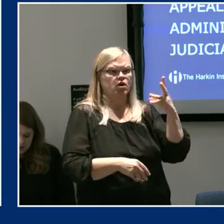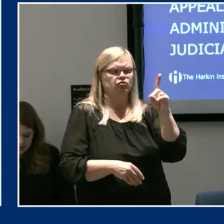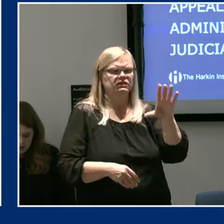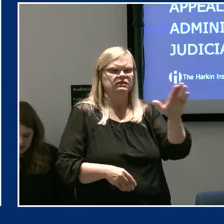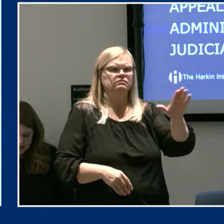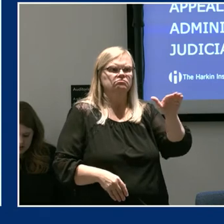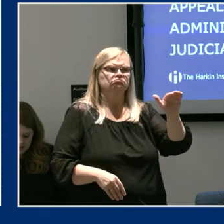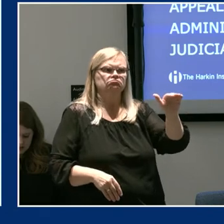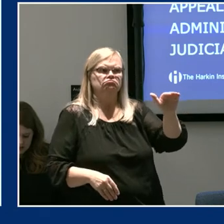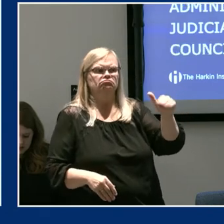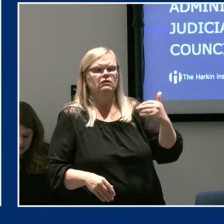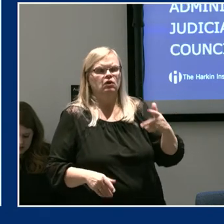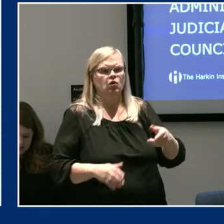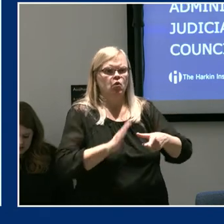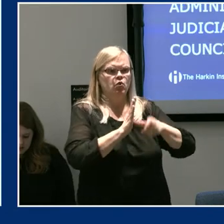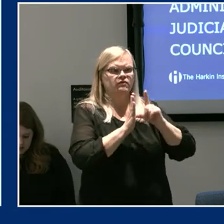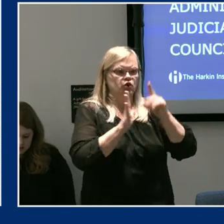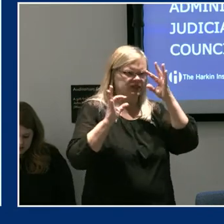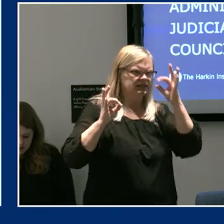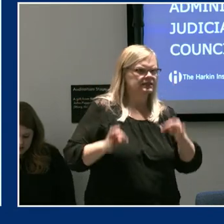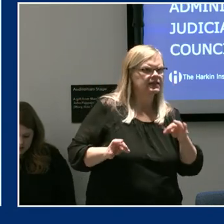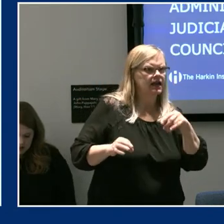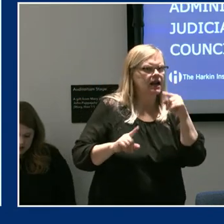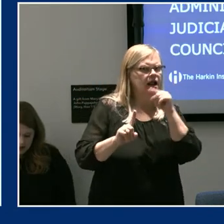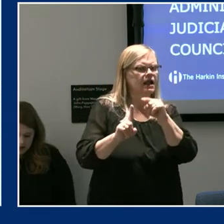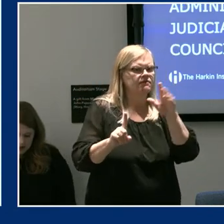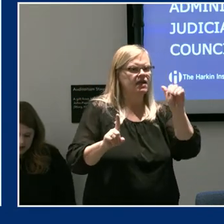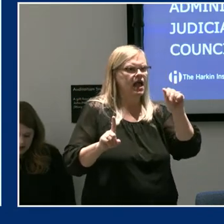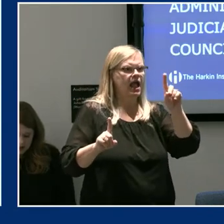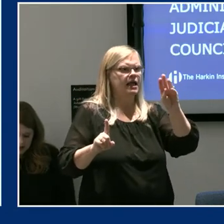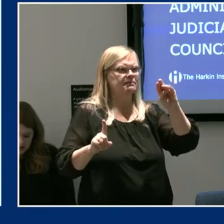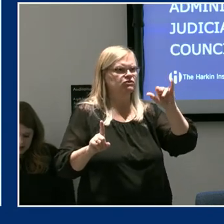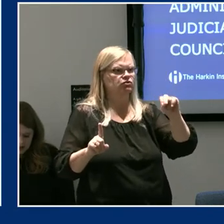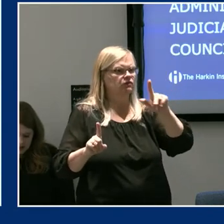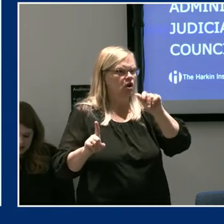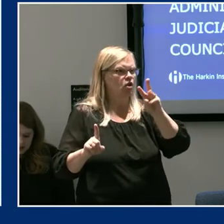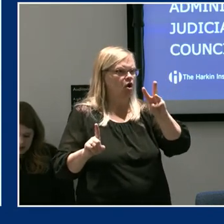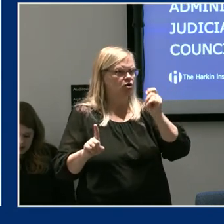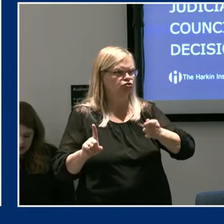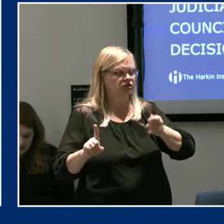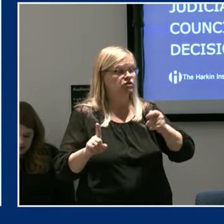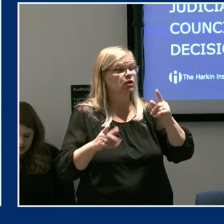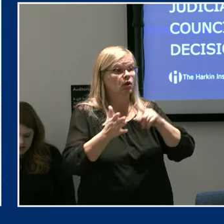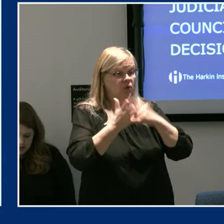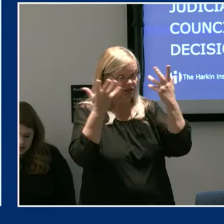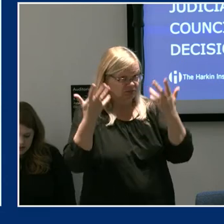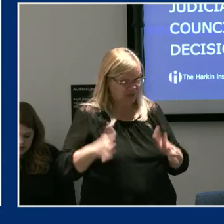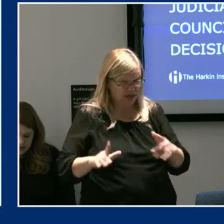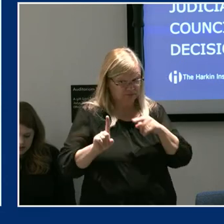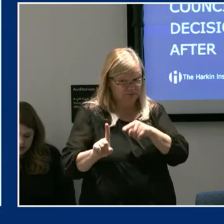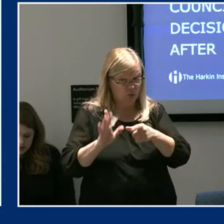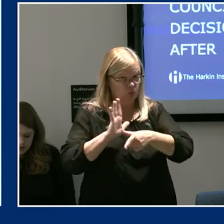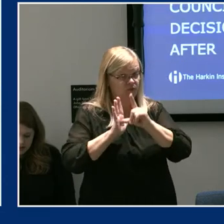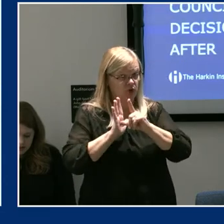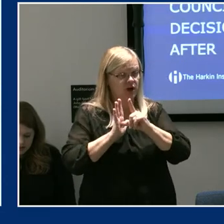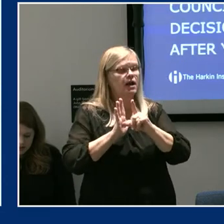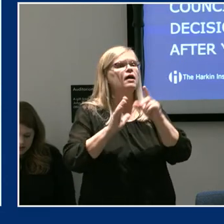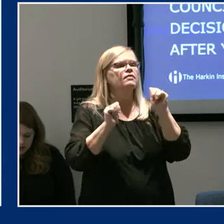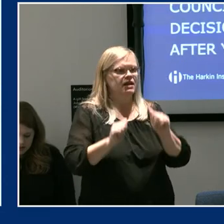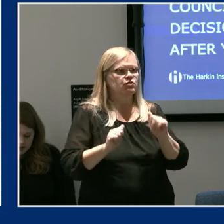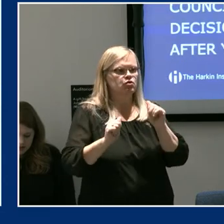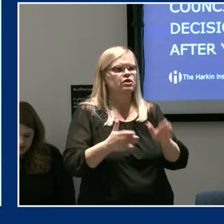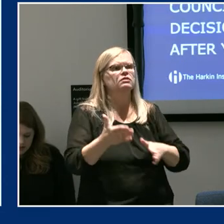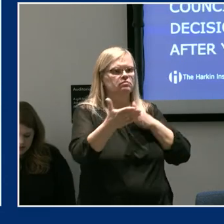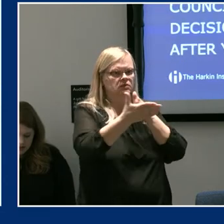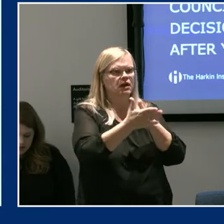review the decision of the administrative law judge. After you've done that, you can commence a lawsuit against